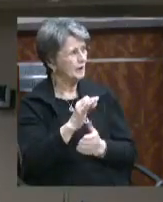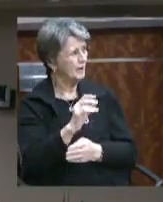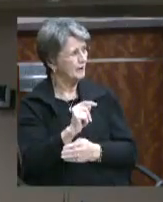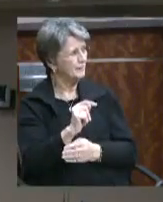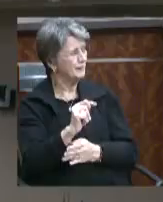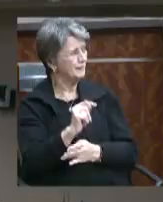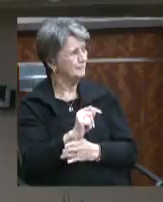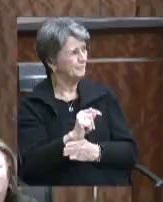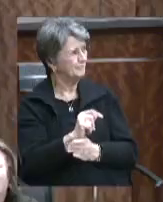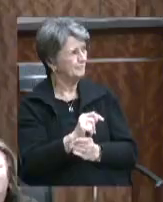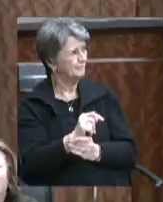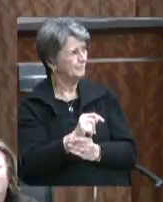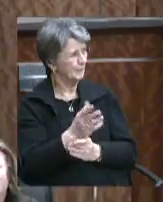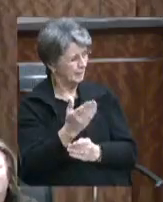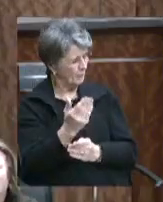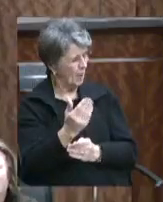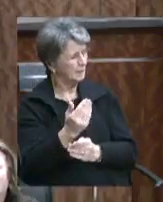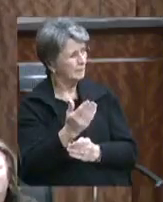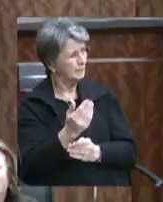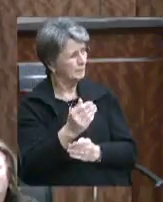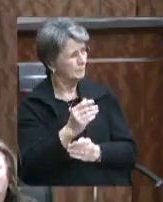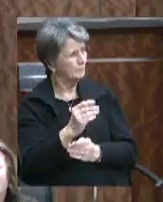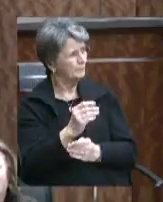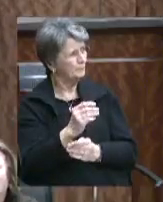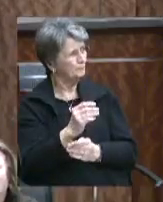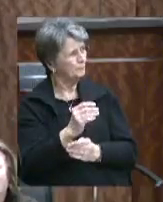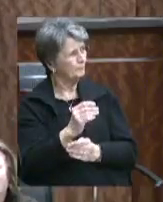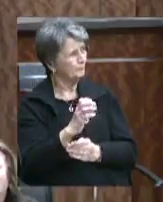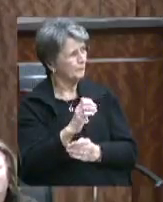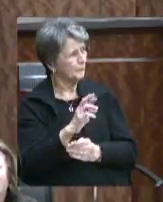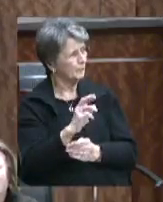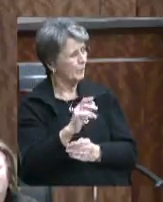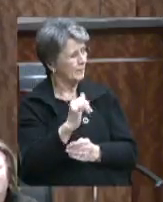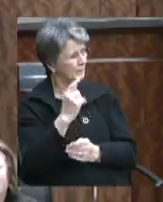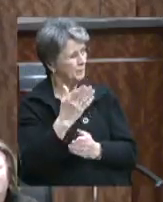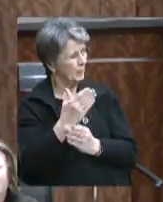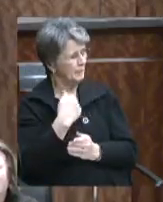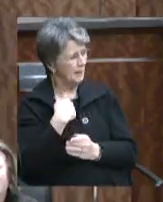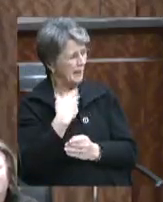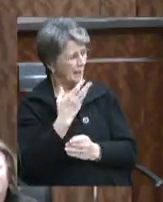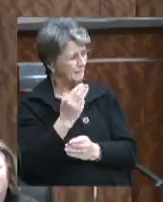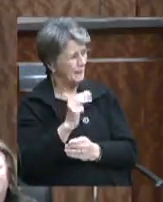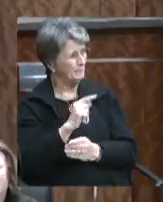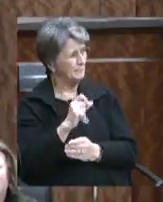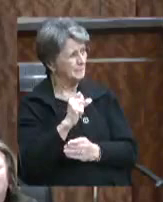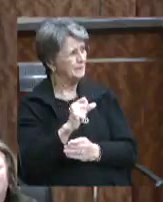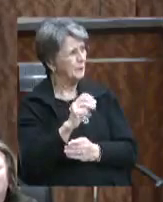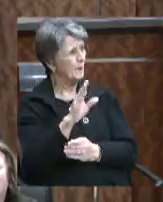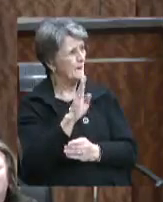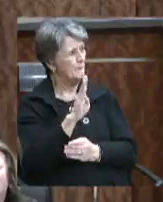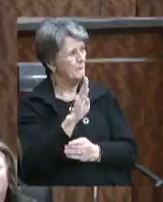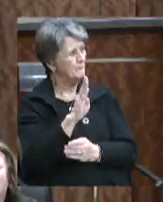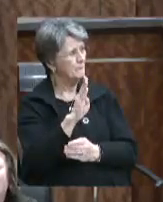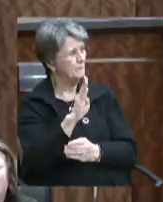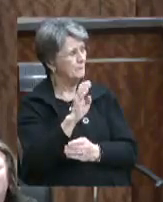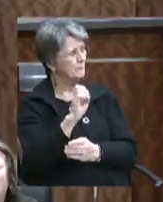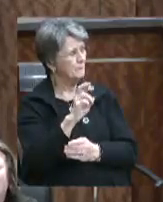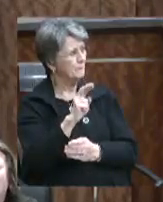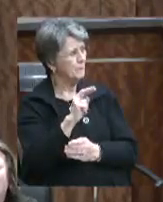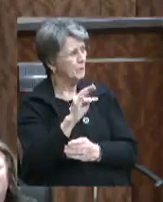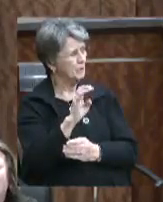that as well. Come on forward. Carl, I think you probably have these, but nevertheless, Bernie, thank you.